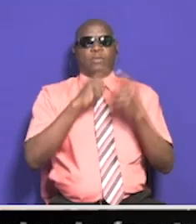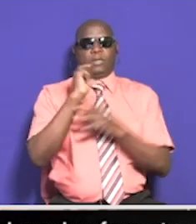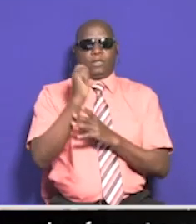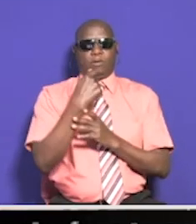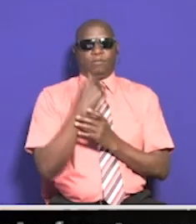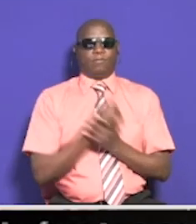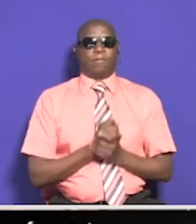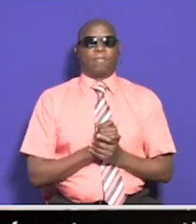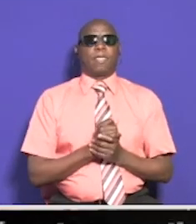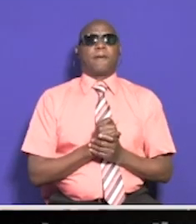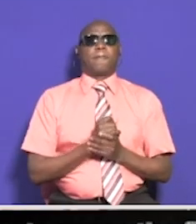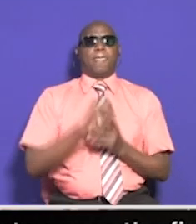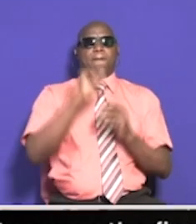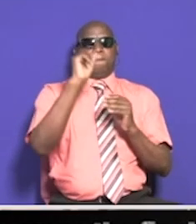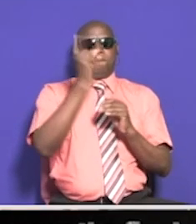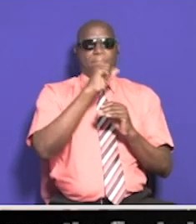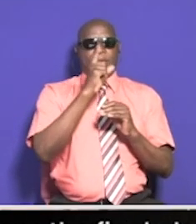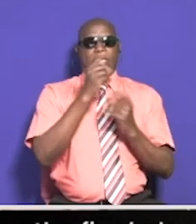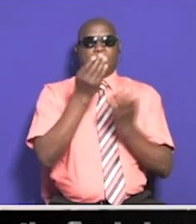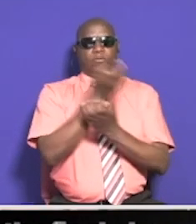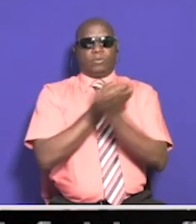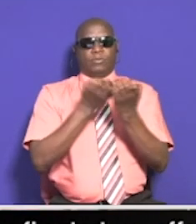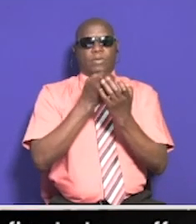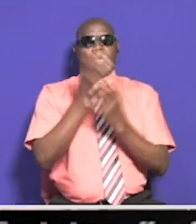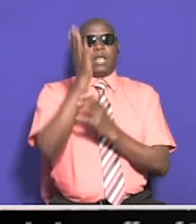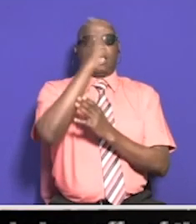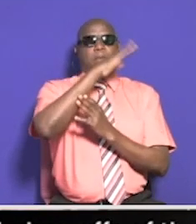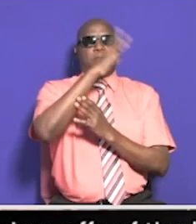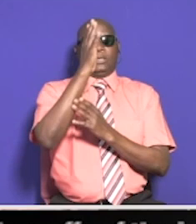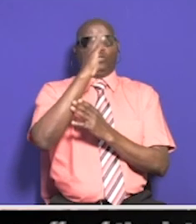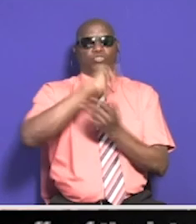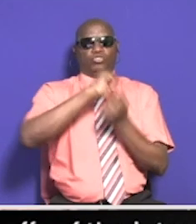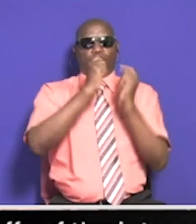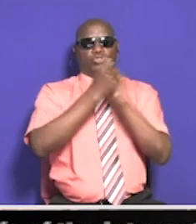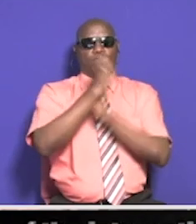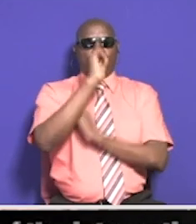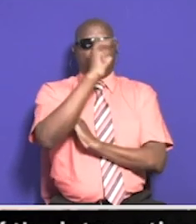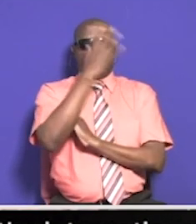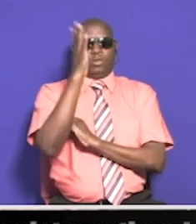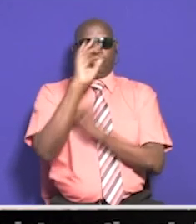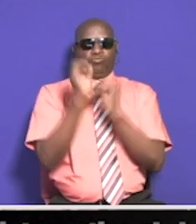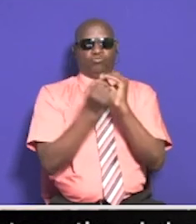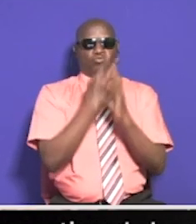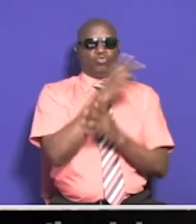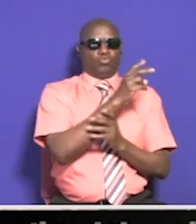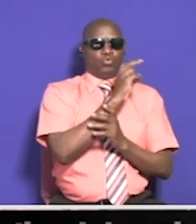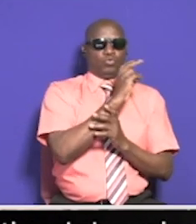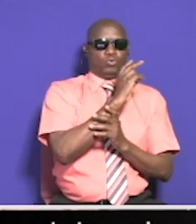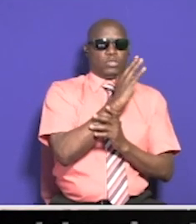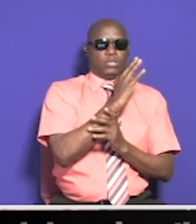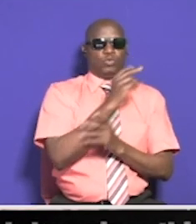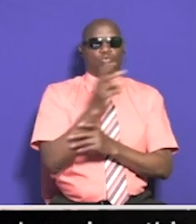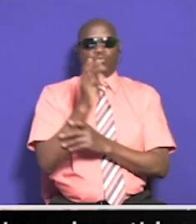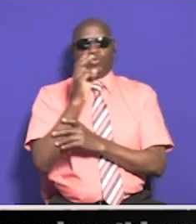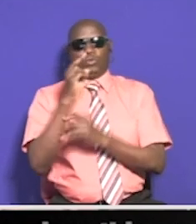And the Ministry of Environment, Climate Change and Forestry has launched its 2023 to